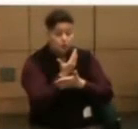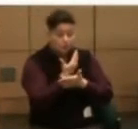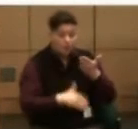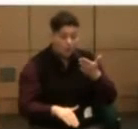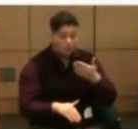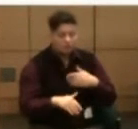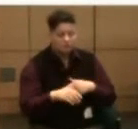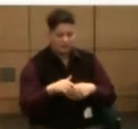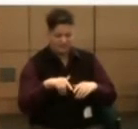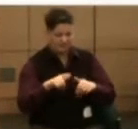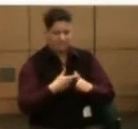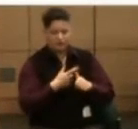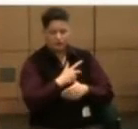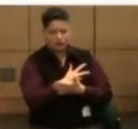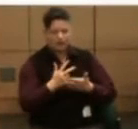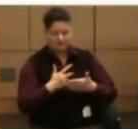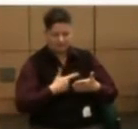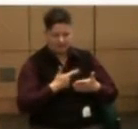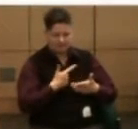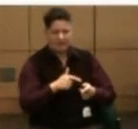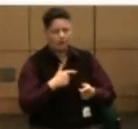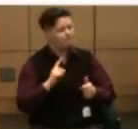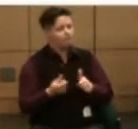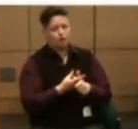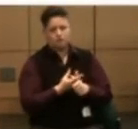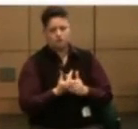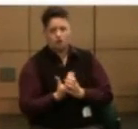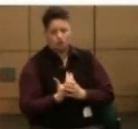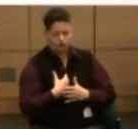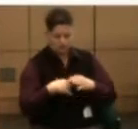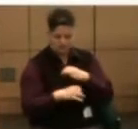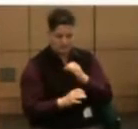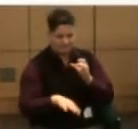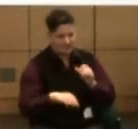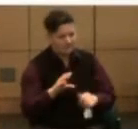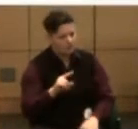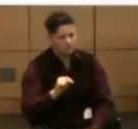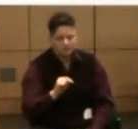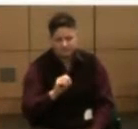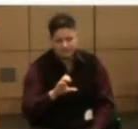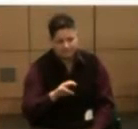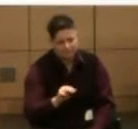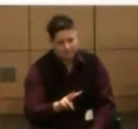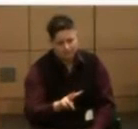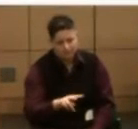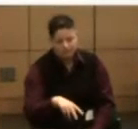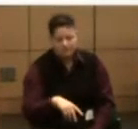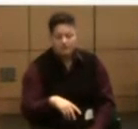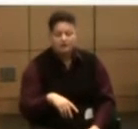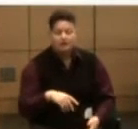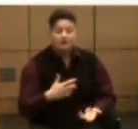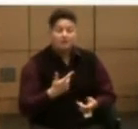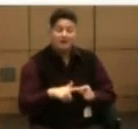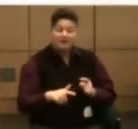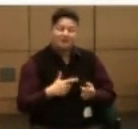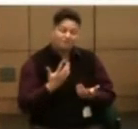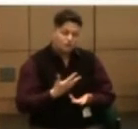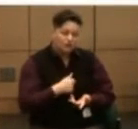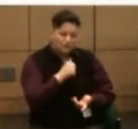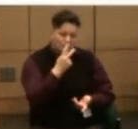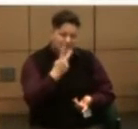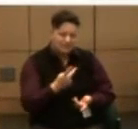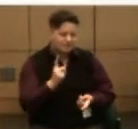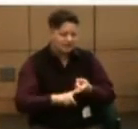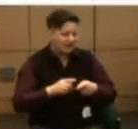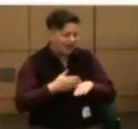first 3 weeks of life, then that'll be one of the first things that I will do. Unfortunately, often I don't see these kids until they've already had their